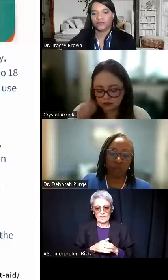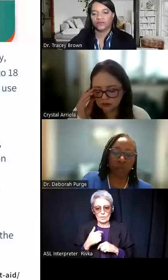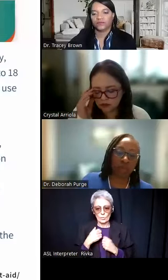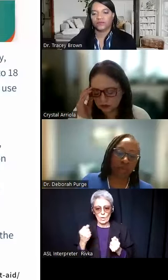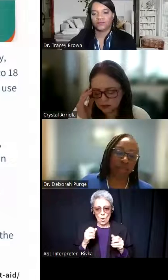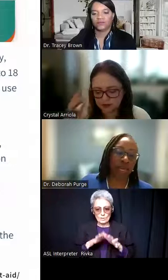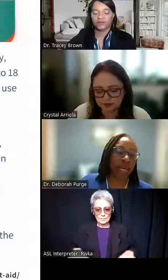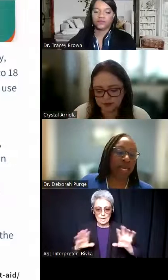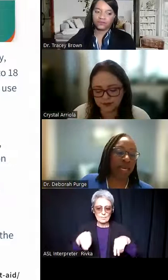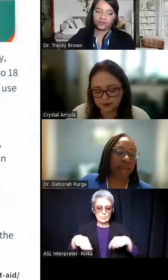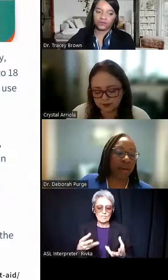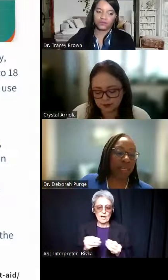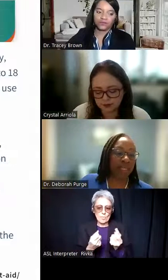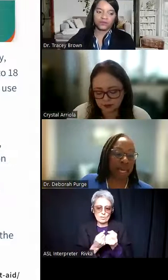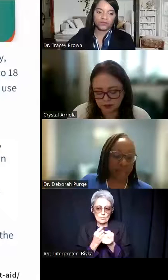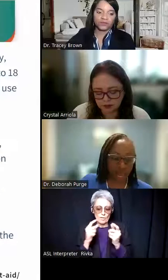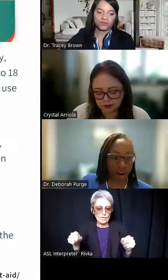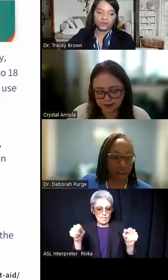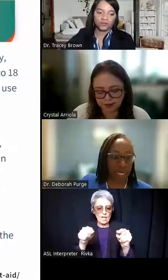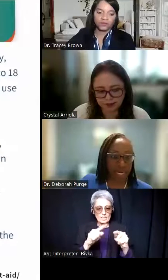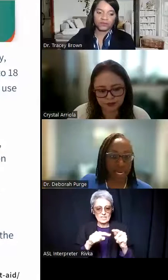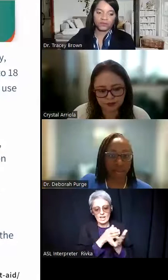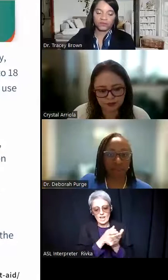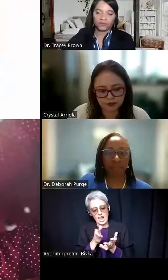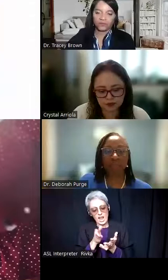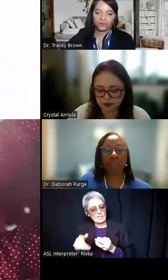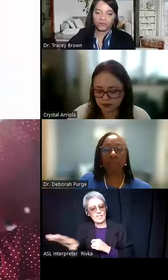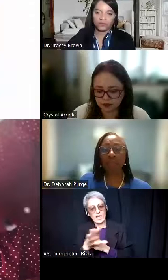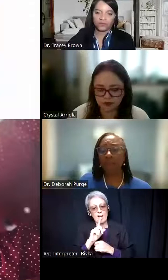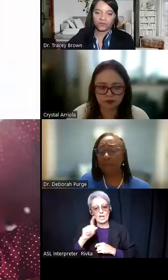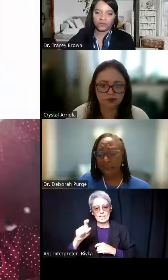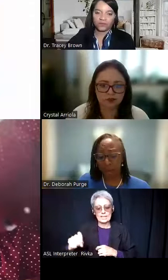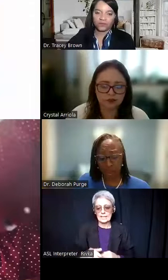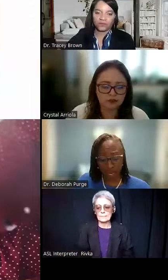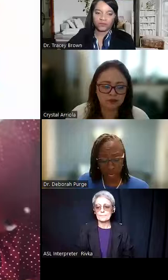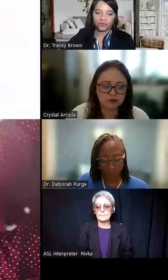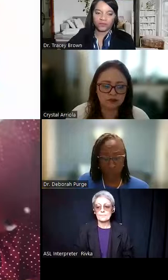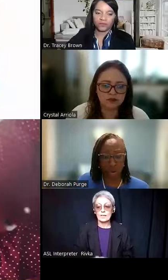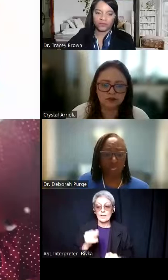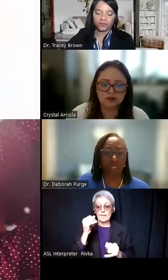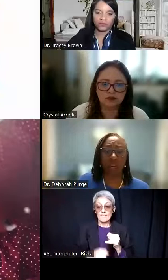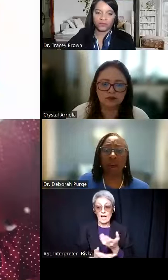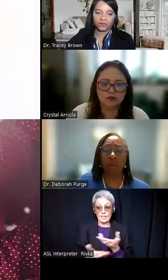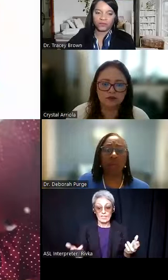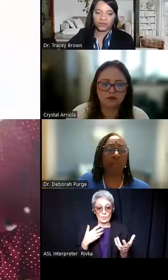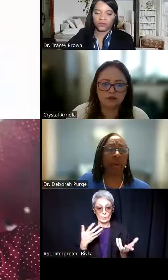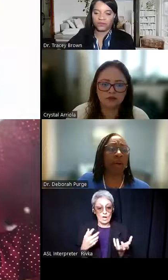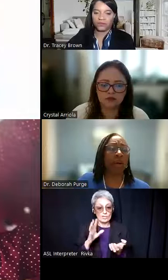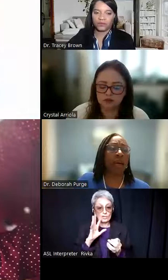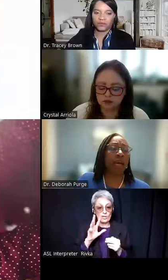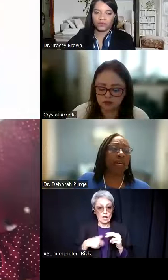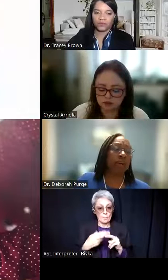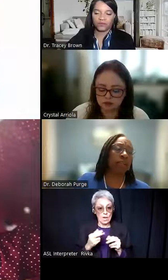additional support for them in the areas that they are needed. The final thing that we wanted to talk with you